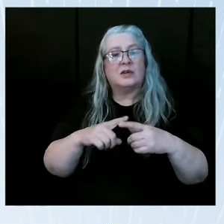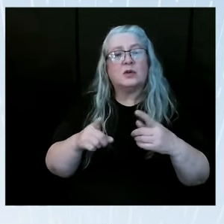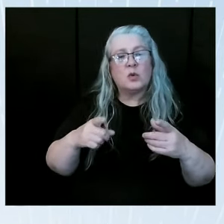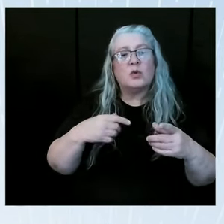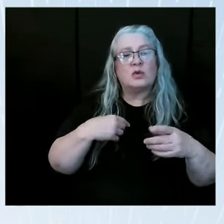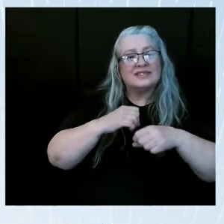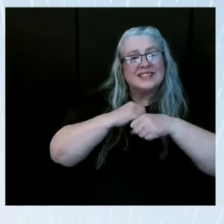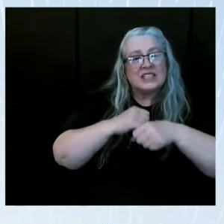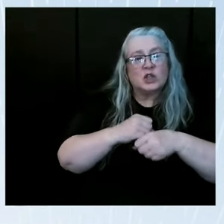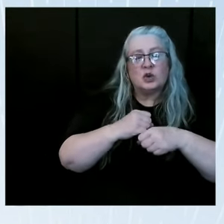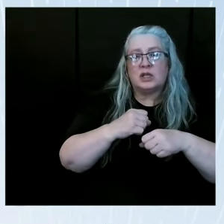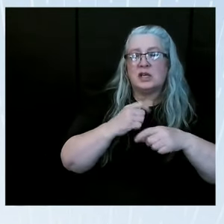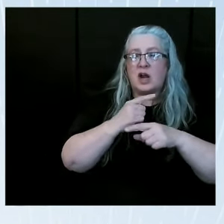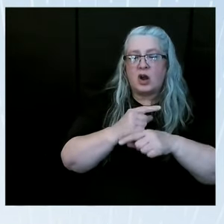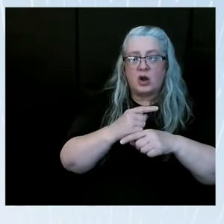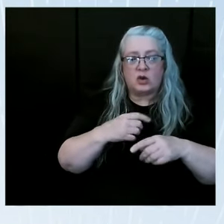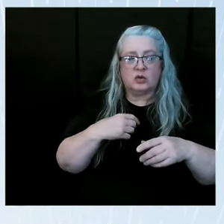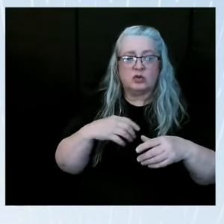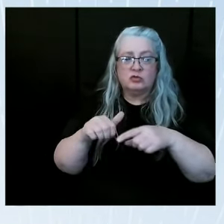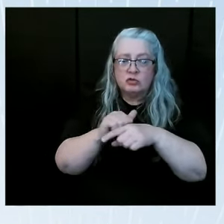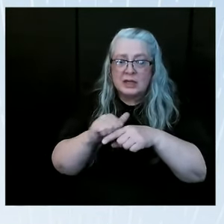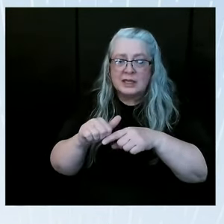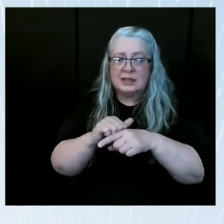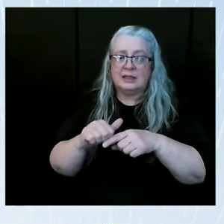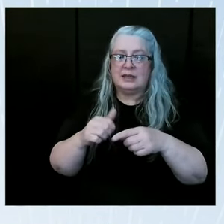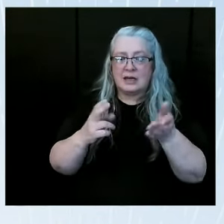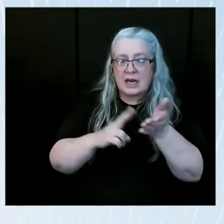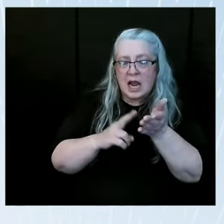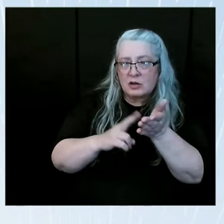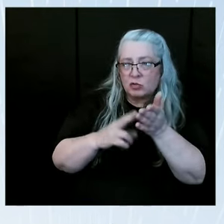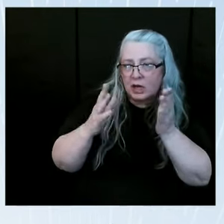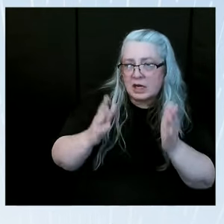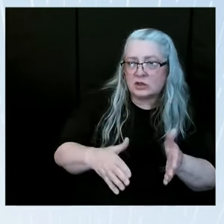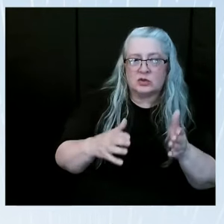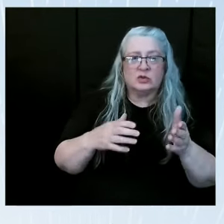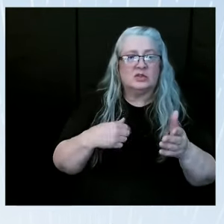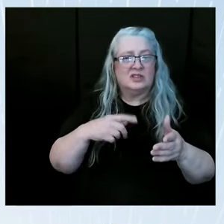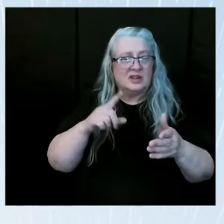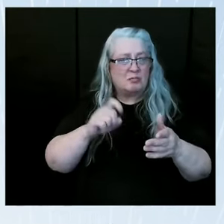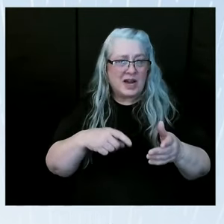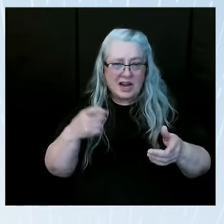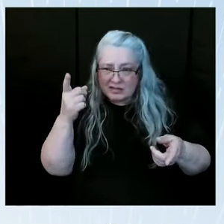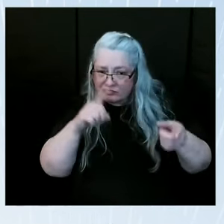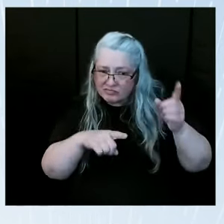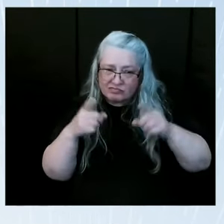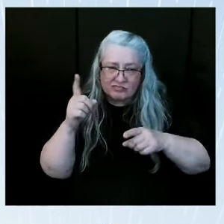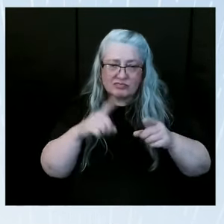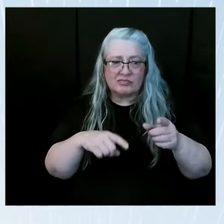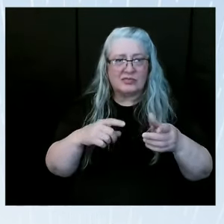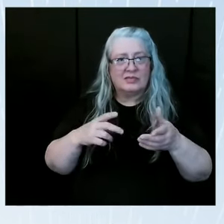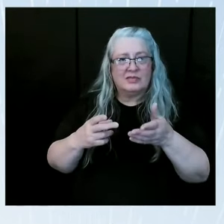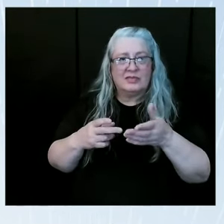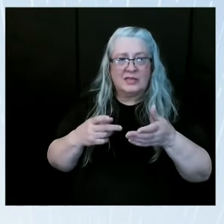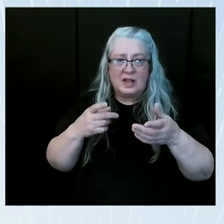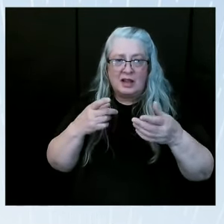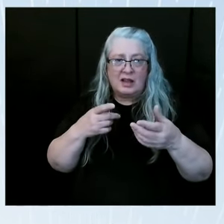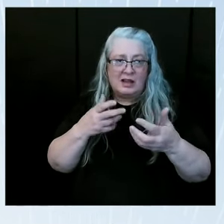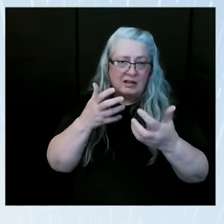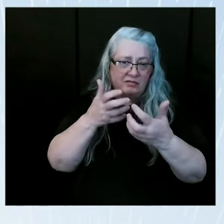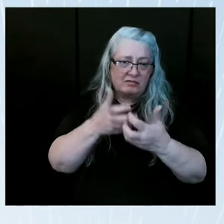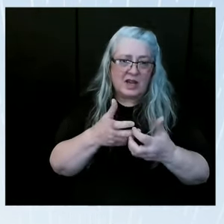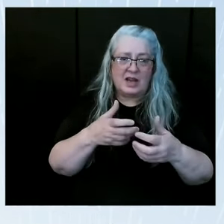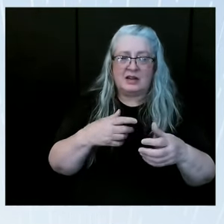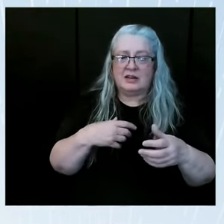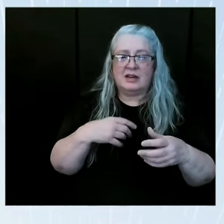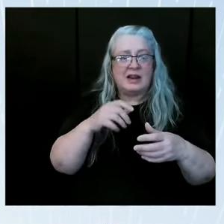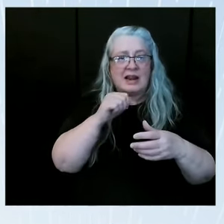appropriate action when there are violations. And we look forward to sharing at least our own experience with this and maybe sharing some best